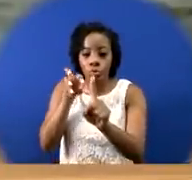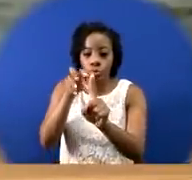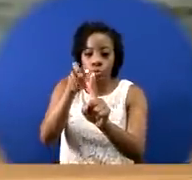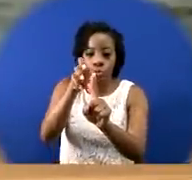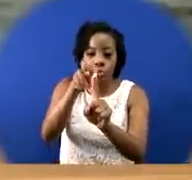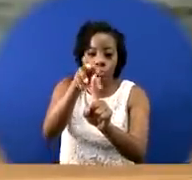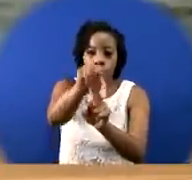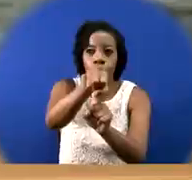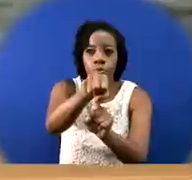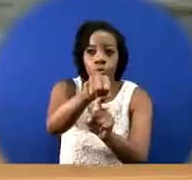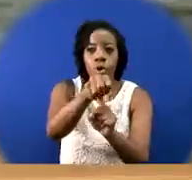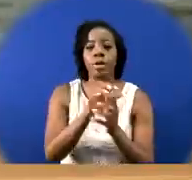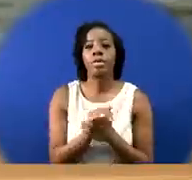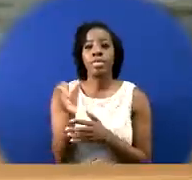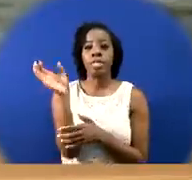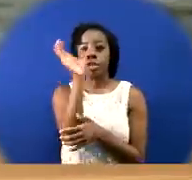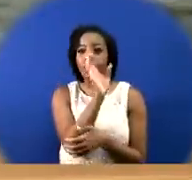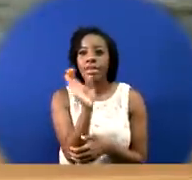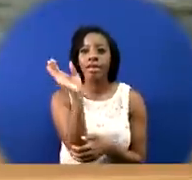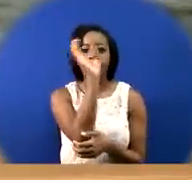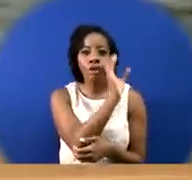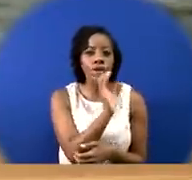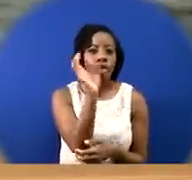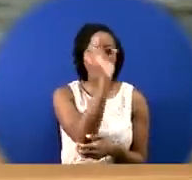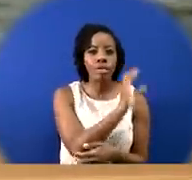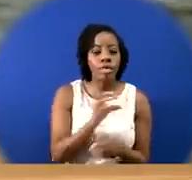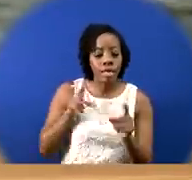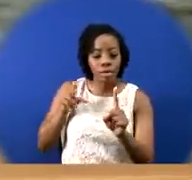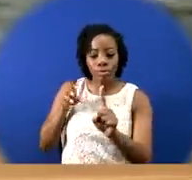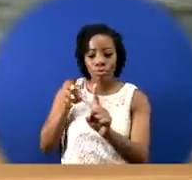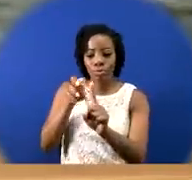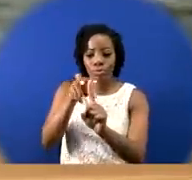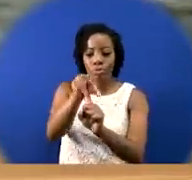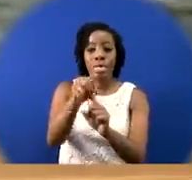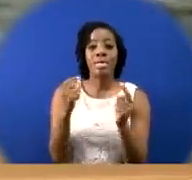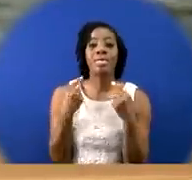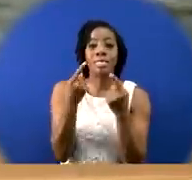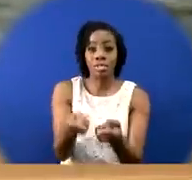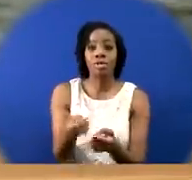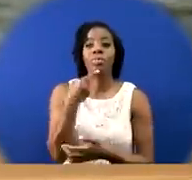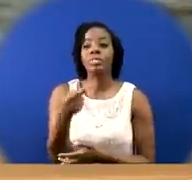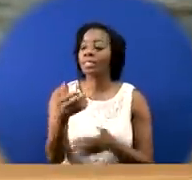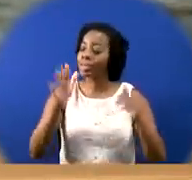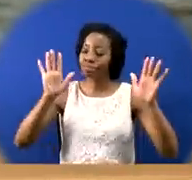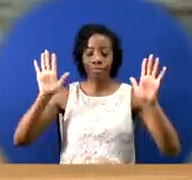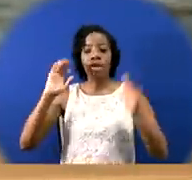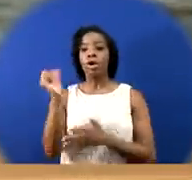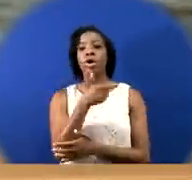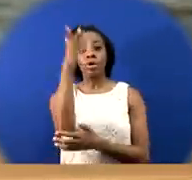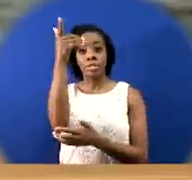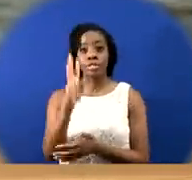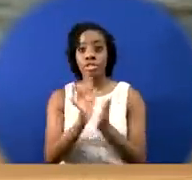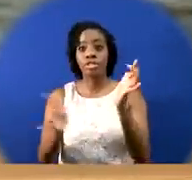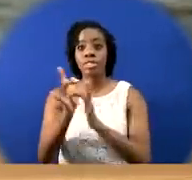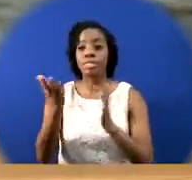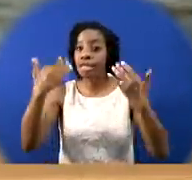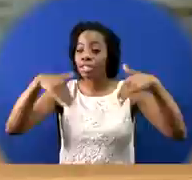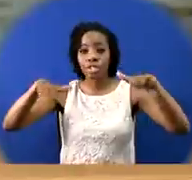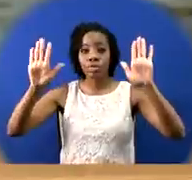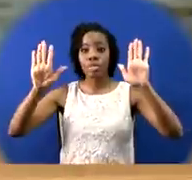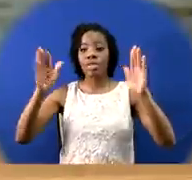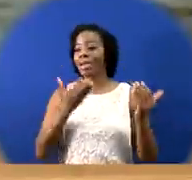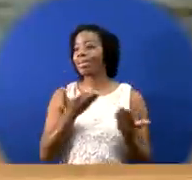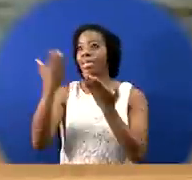He'll keep on seeking us out. He'll keep on our trail until we just say, all to Jesus I surrender, all to him I freely